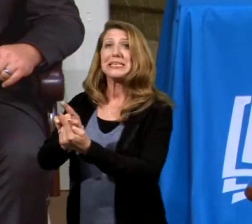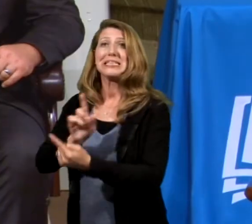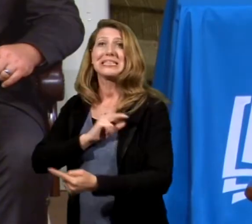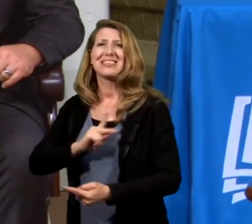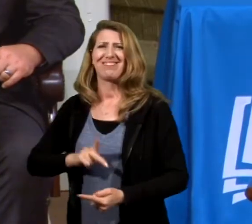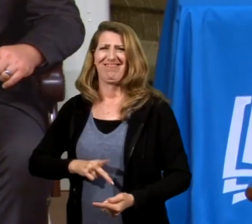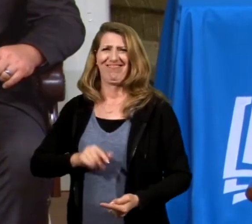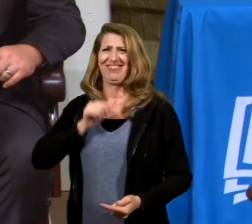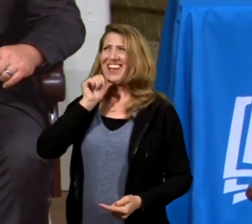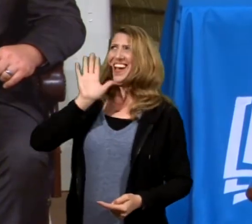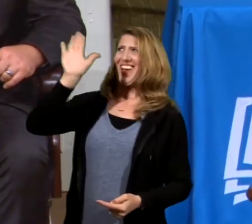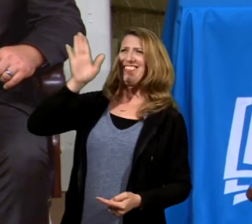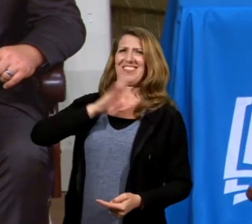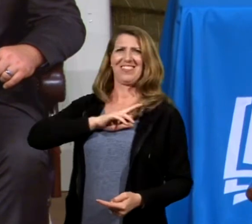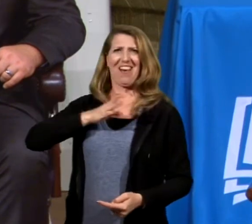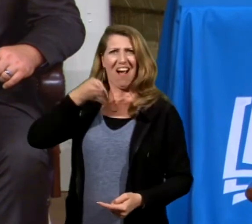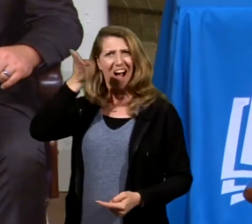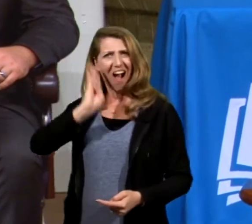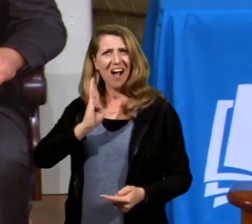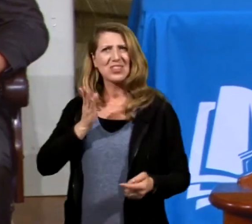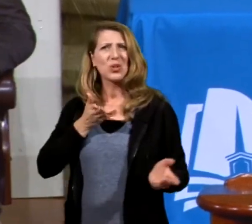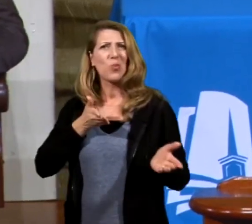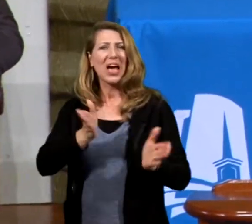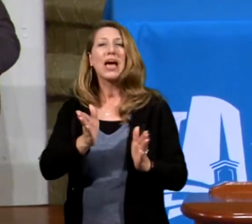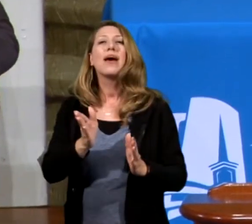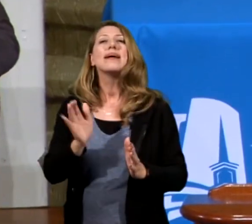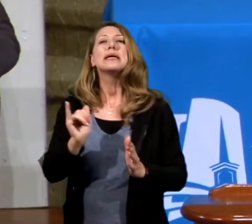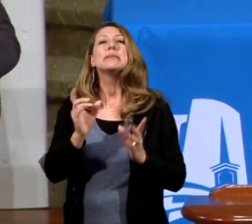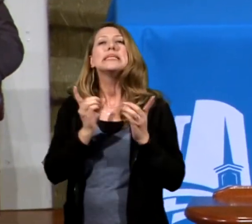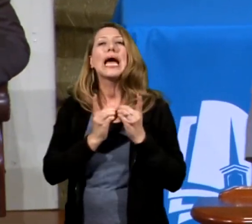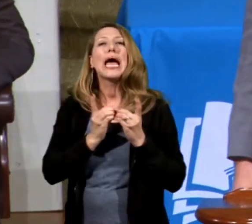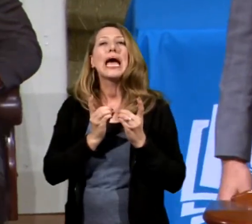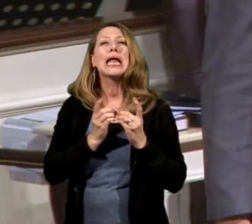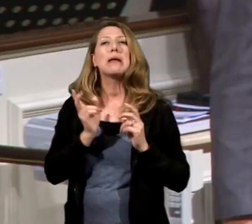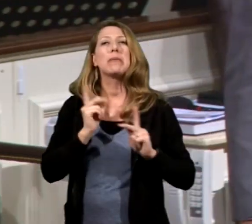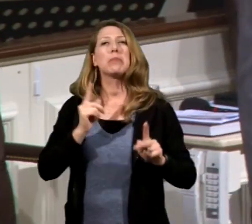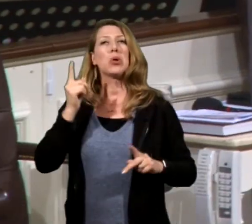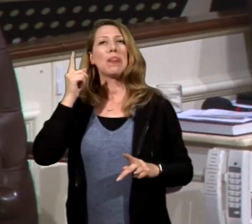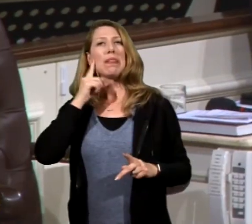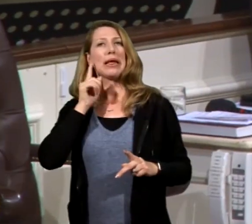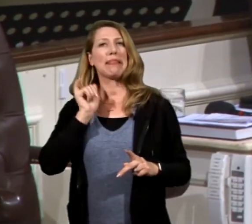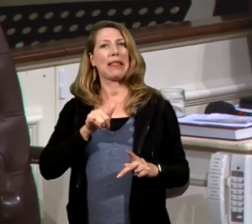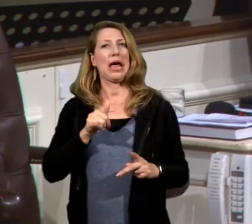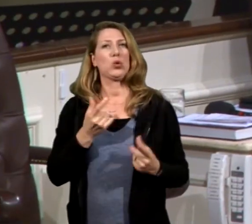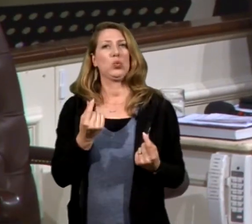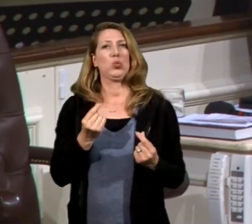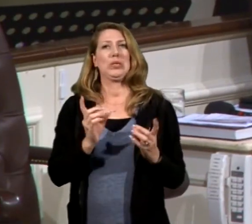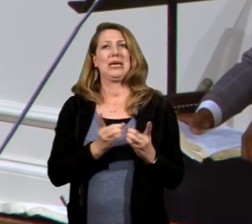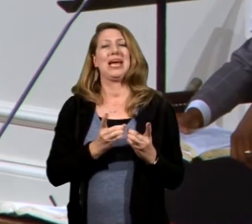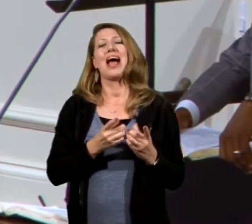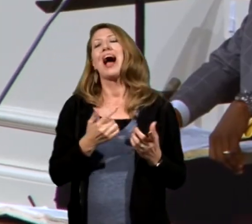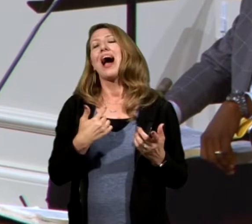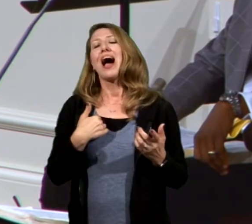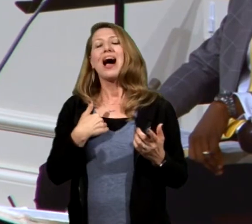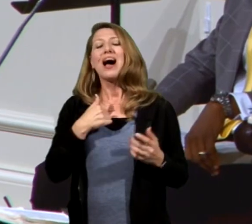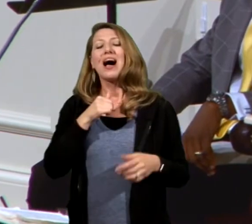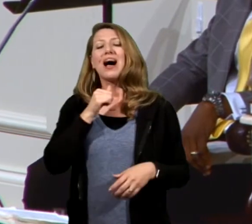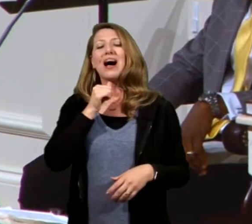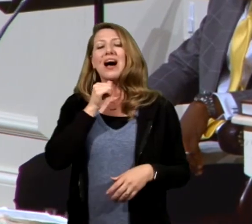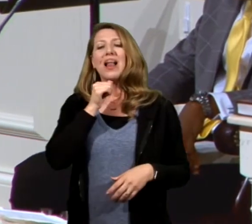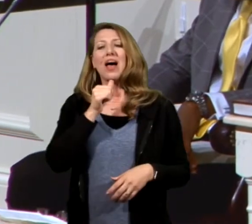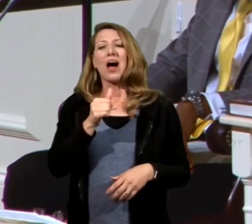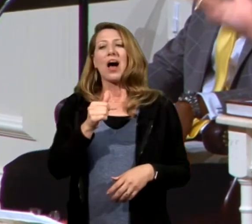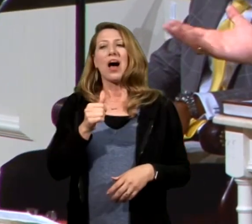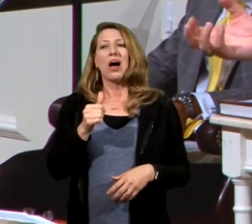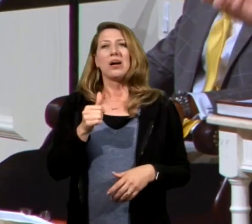God's way. I think sometimes when we get to dating, this is how people think dating should be. And I'm not necessarily